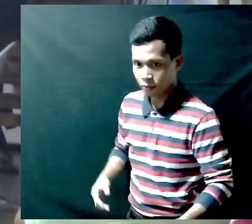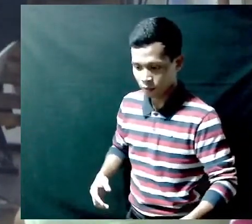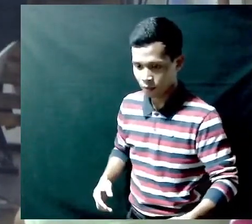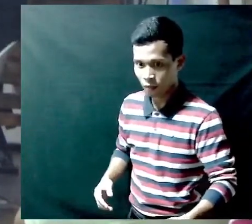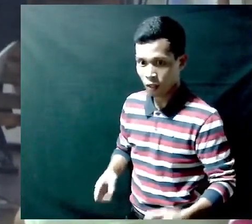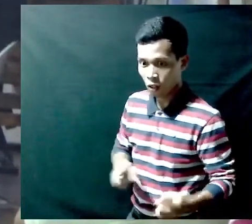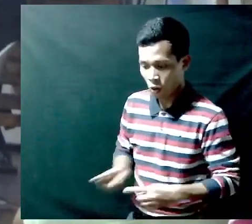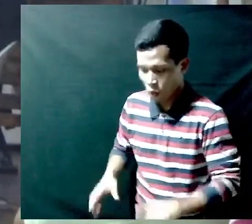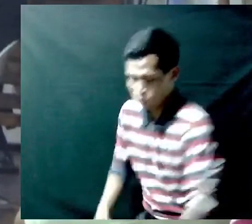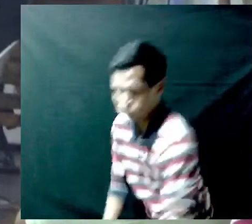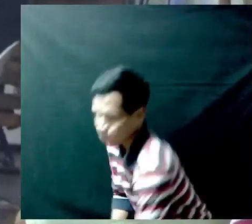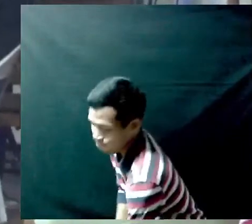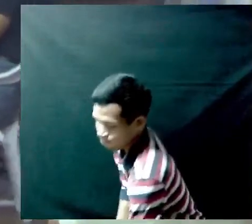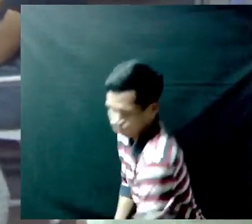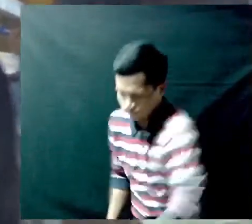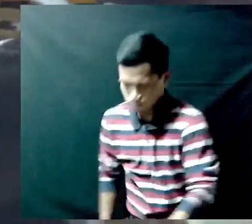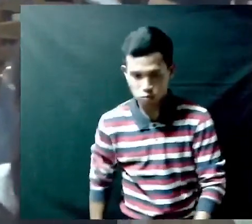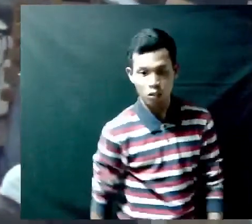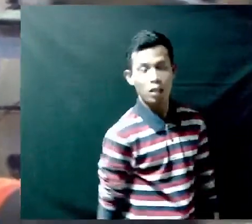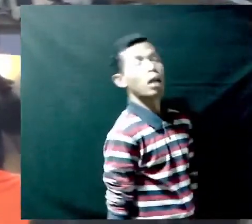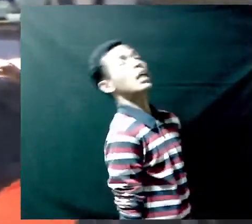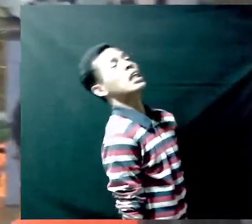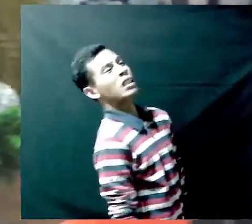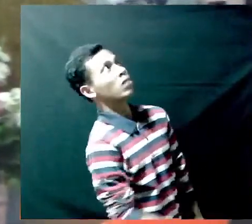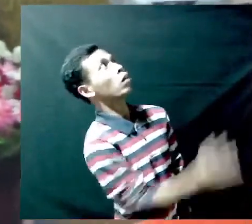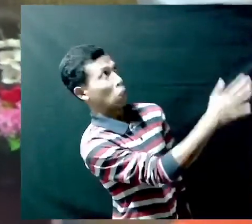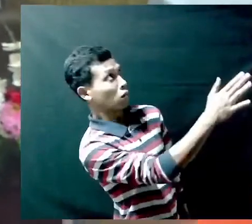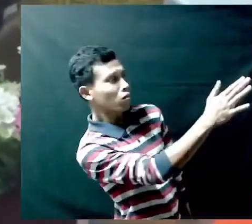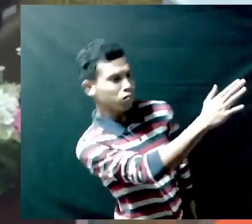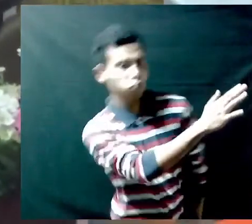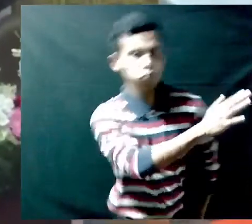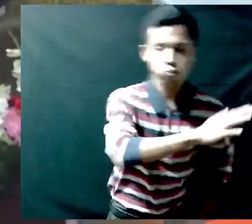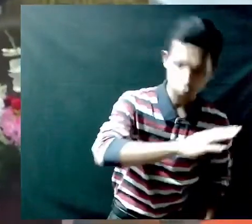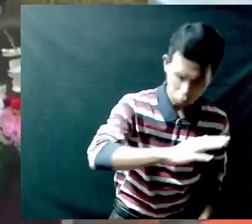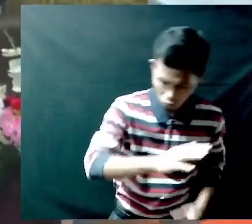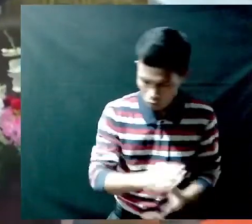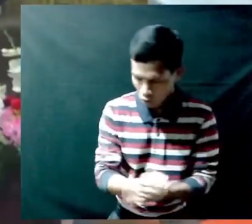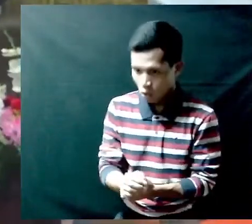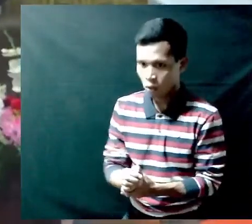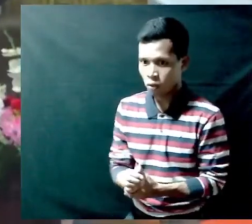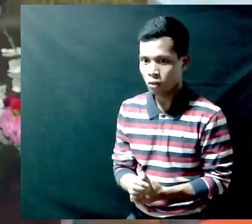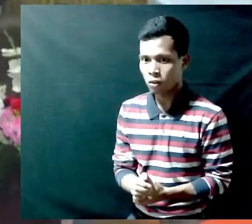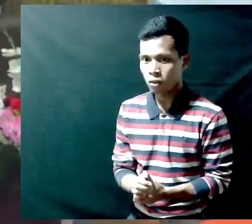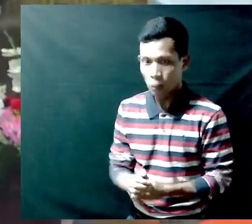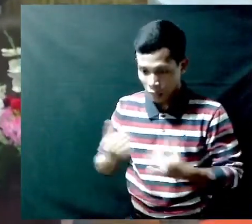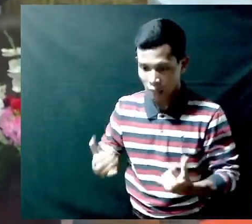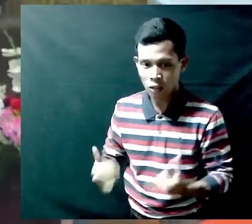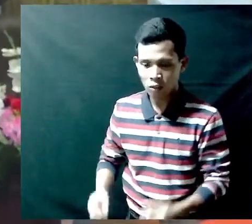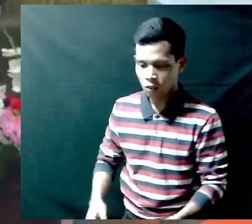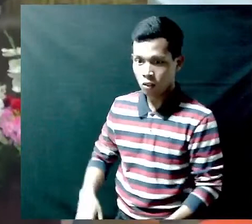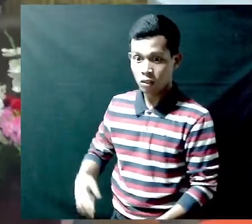says, walking, leaping, and praising God. Yun yung story na Acts chapter 3. Ito gusto ko makita nyo.